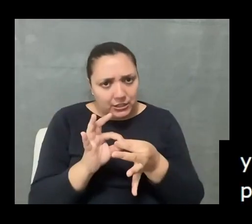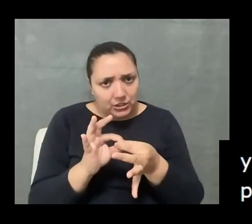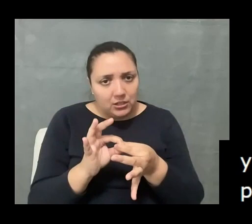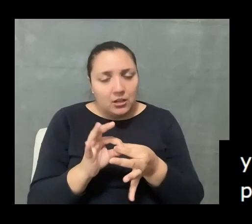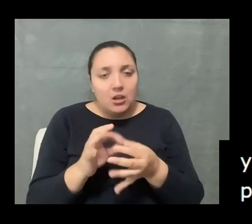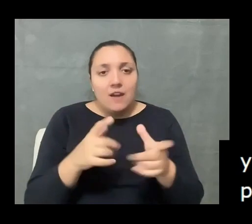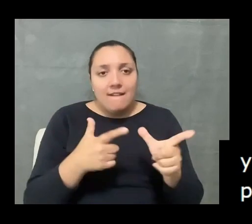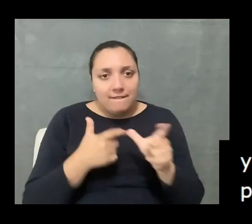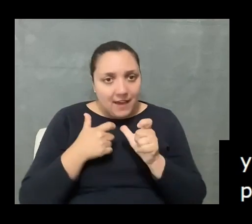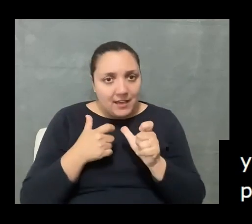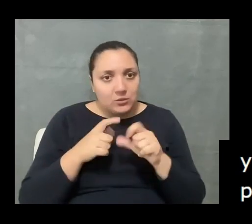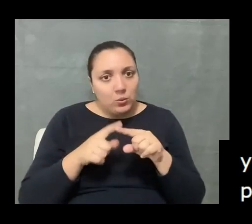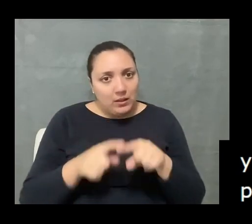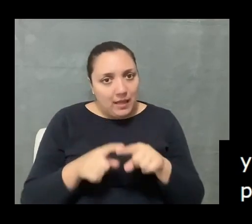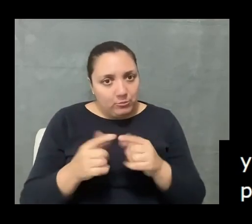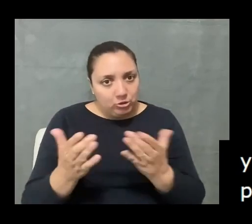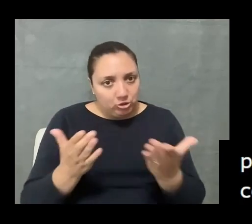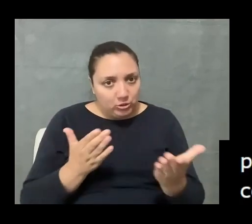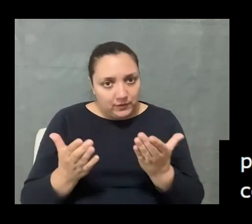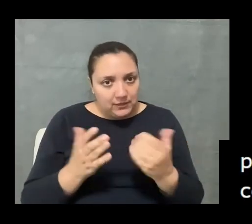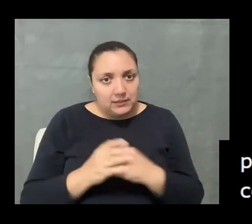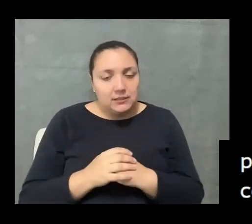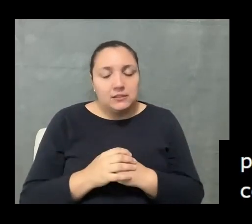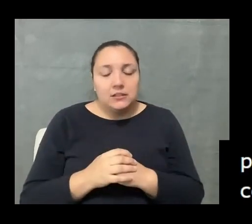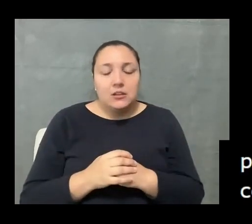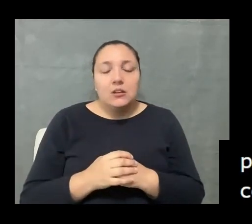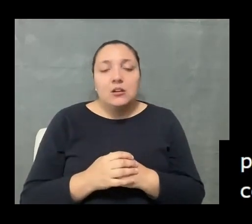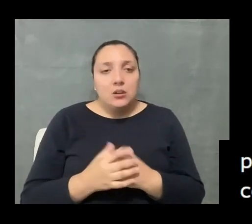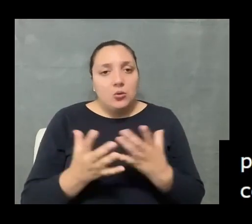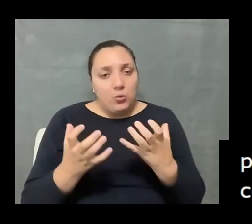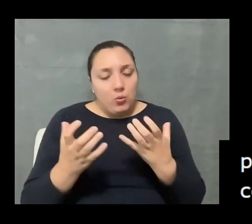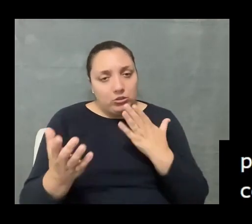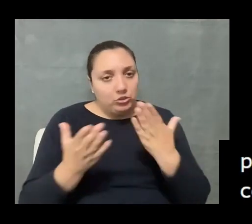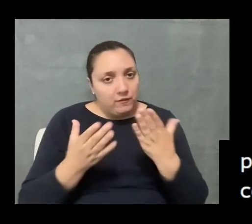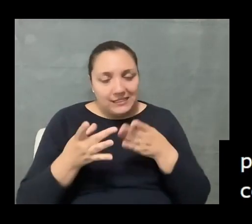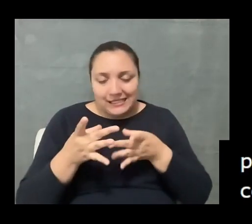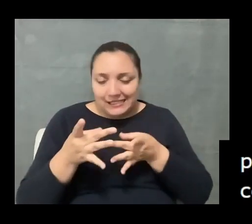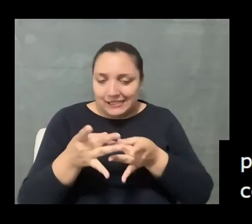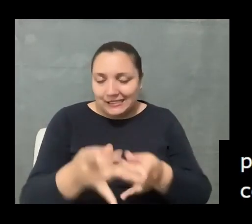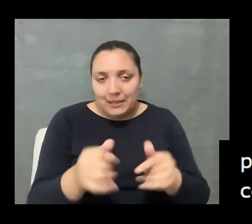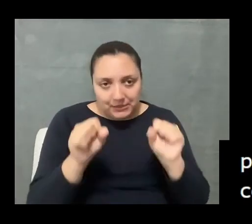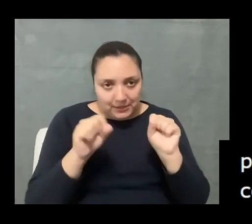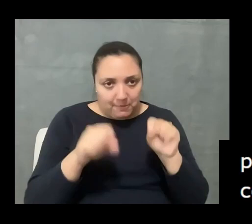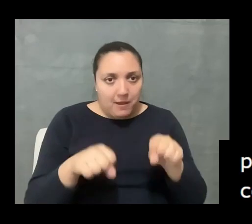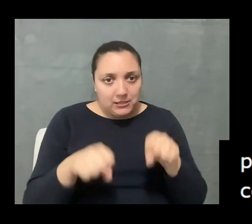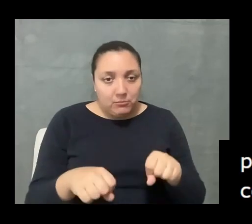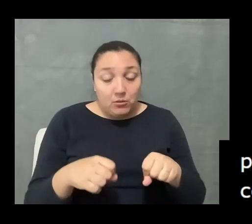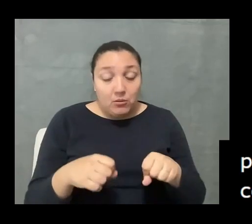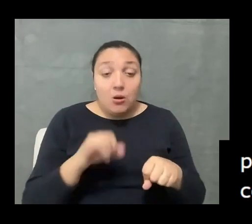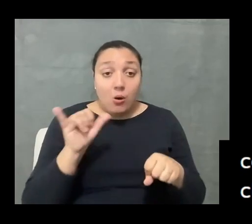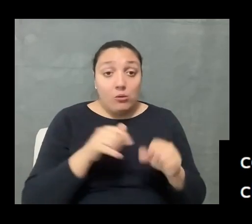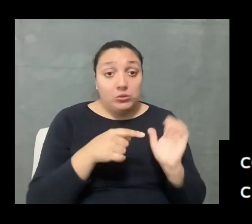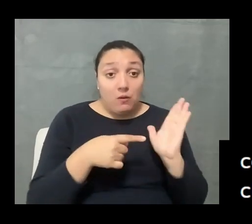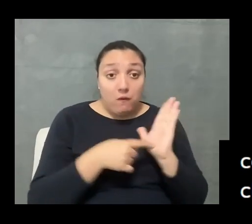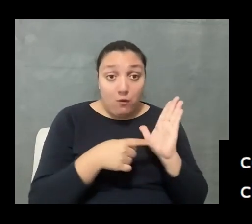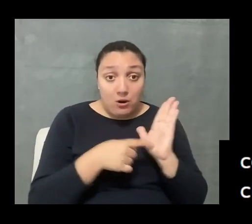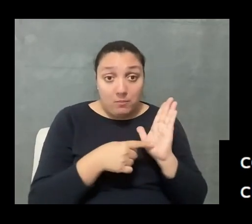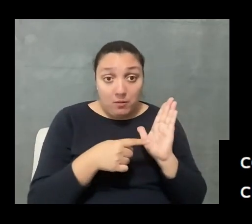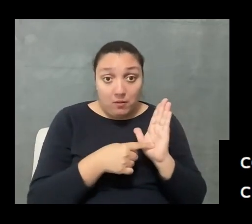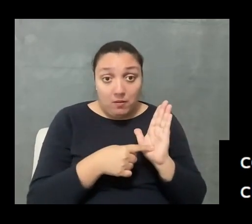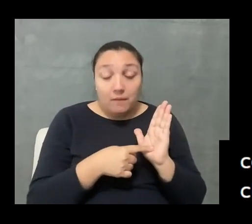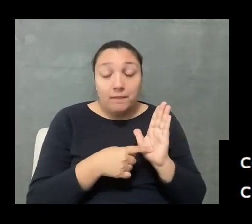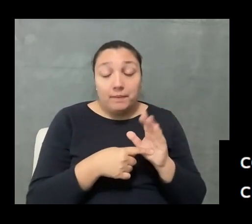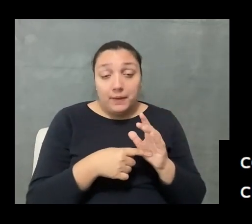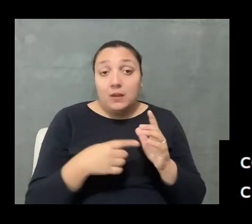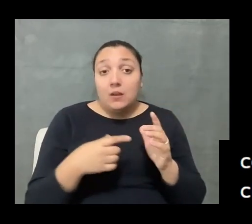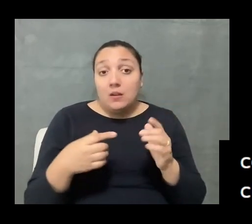service. And they want obtaining services to be as seamless as possible. By addressing affordability, forming public-private